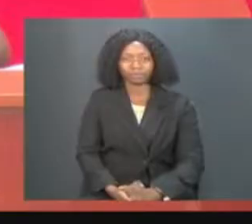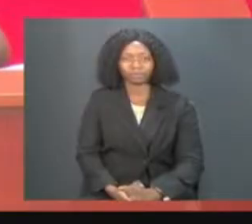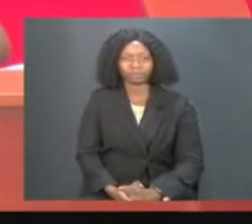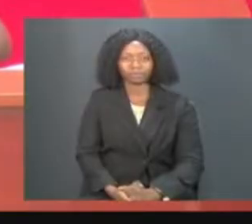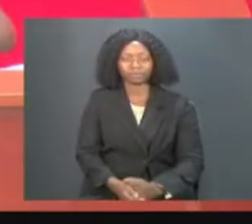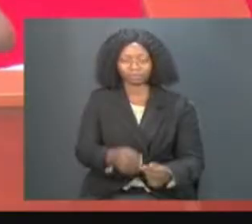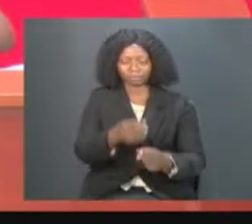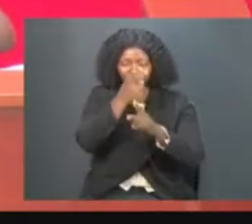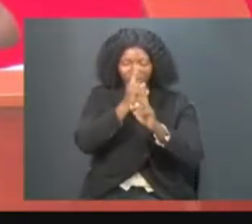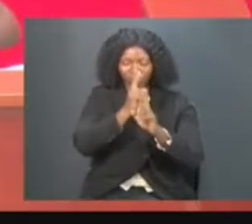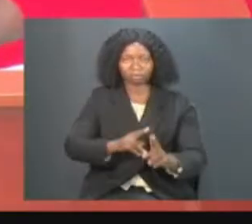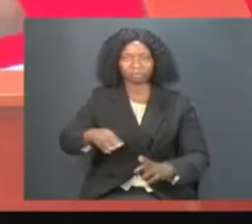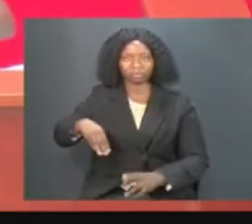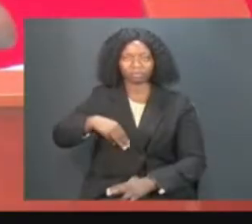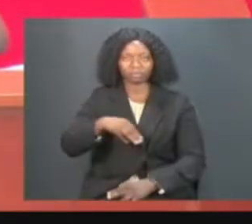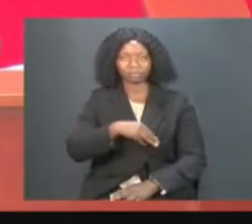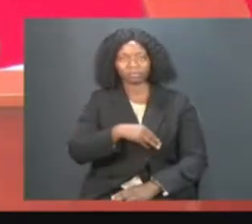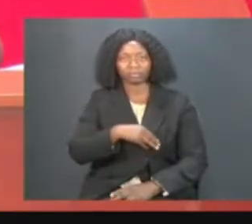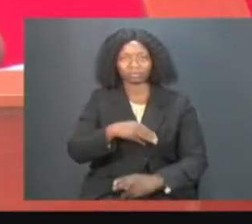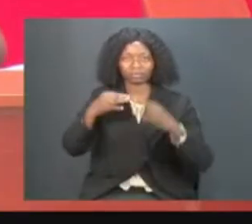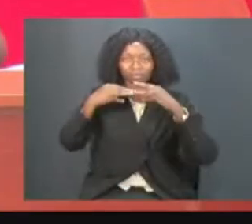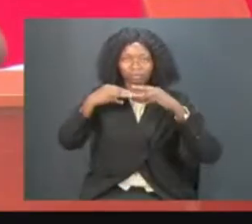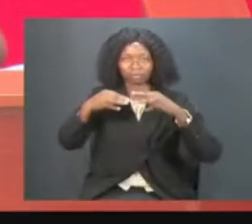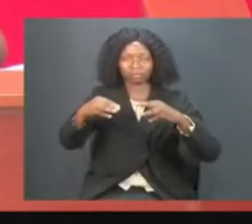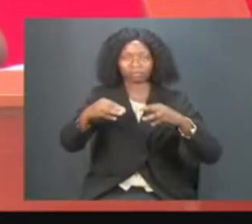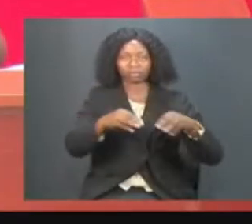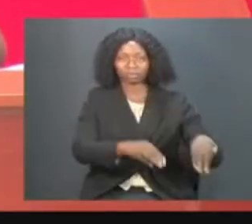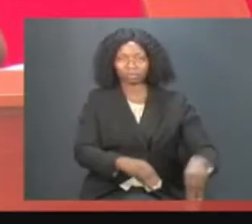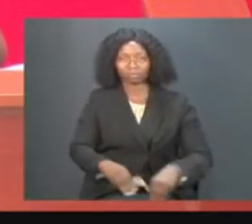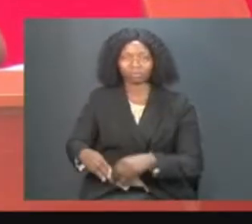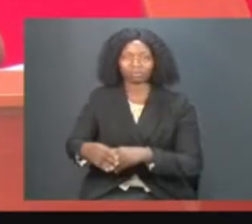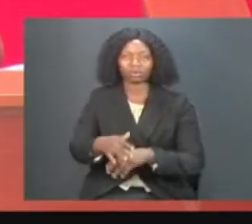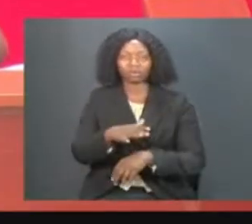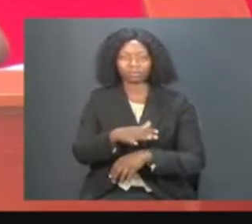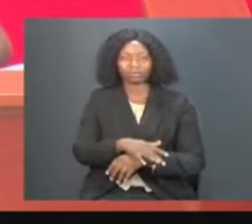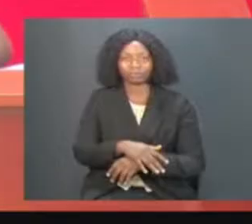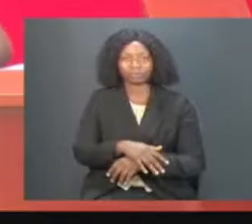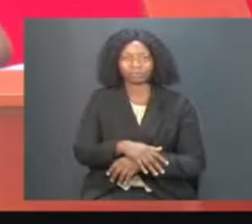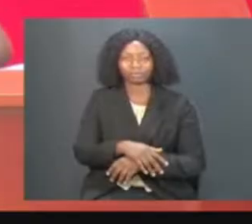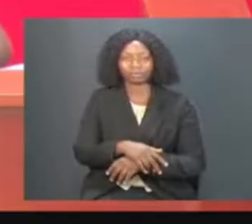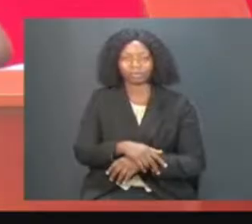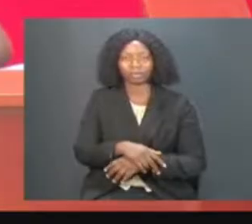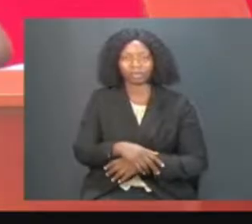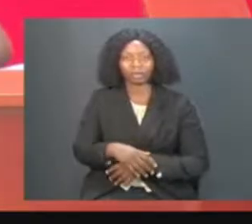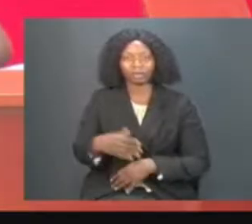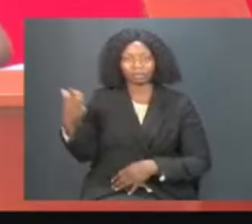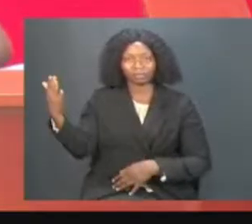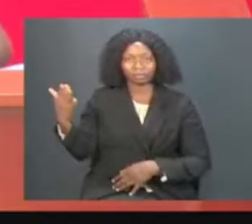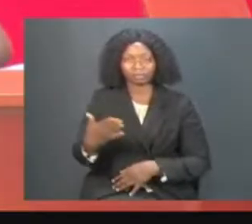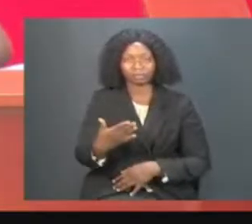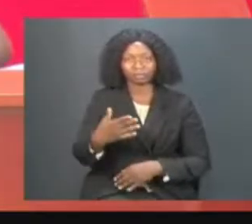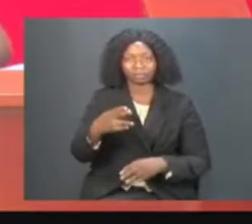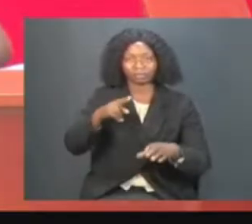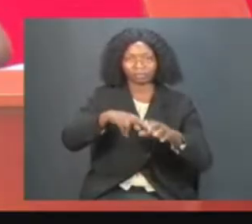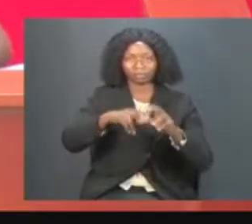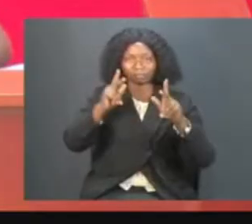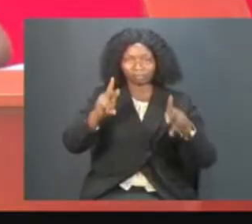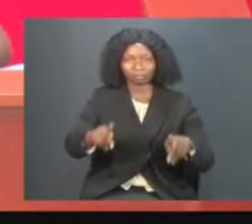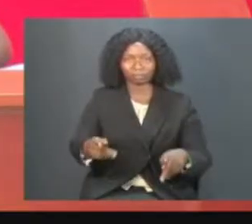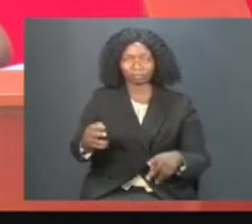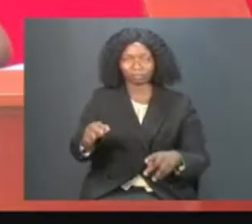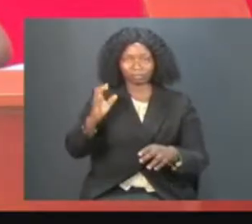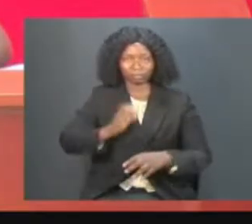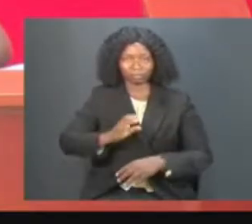Honourable members, motion ably moved. On this note, I'll call on the chairman of the committee to present